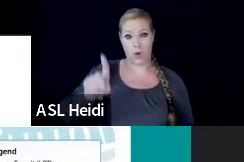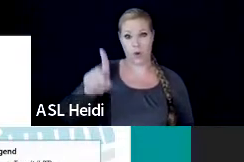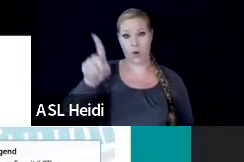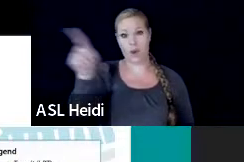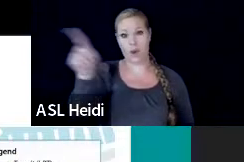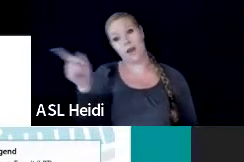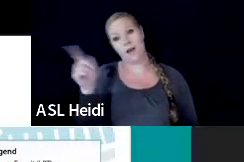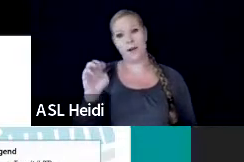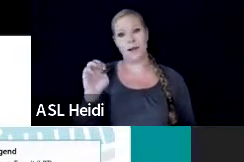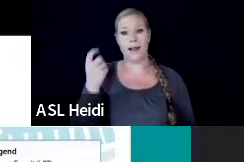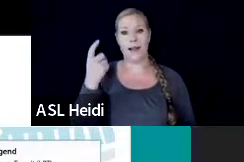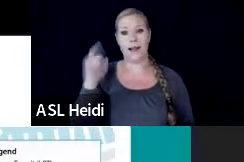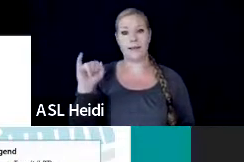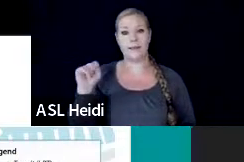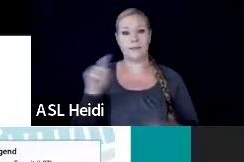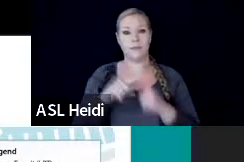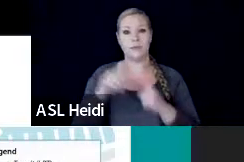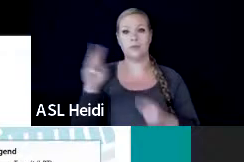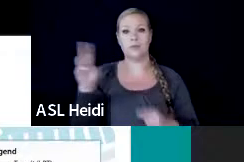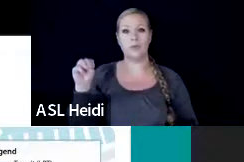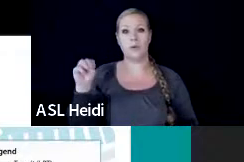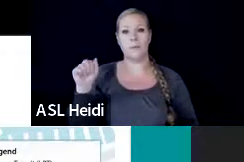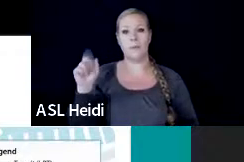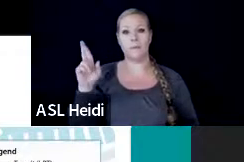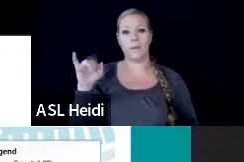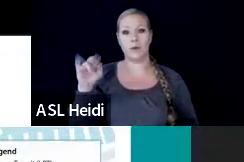currently exit to get to Marine Drive.